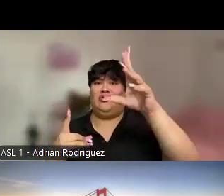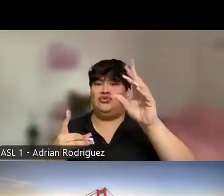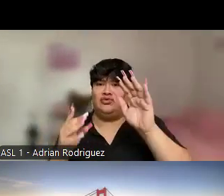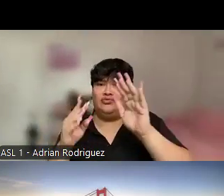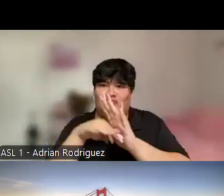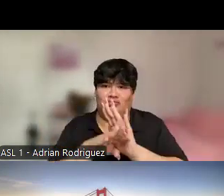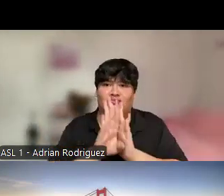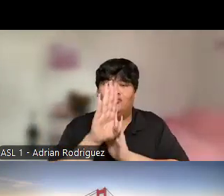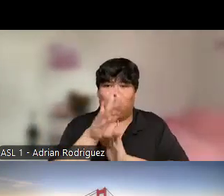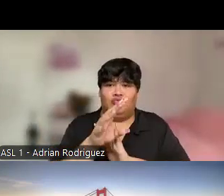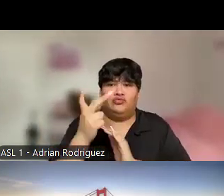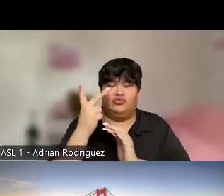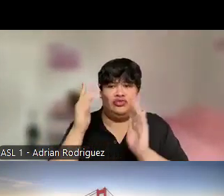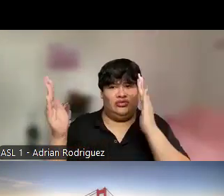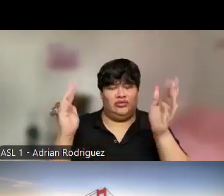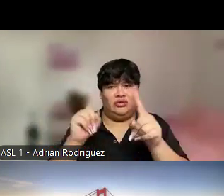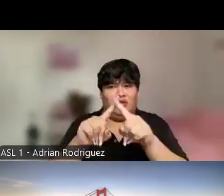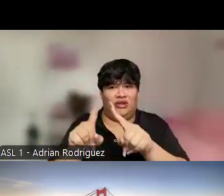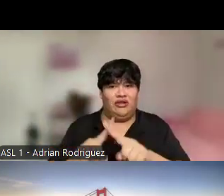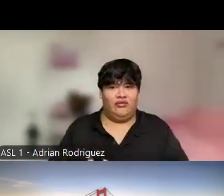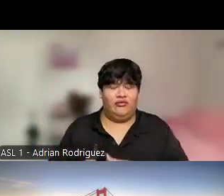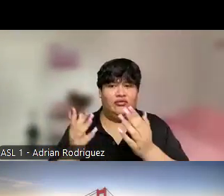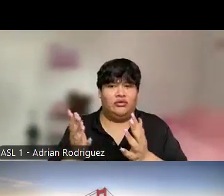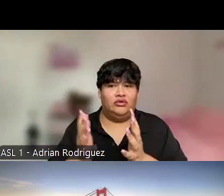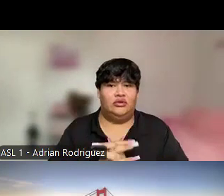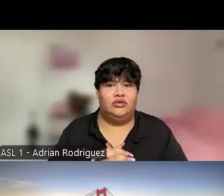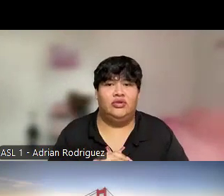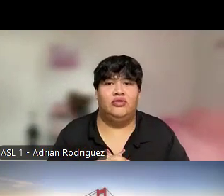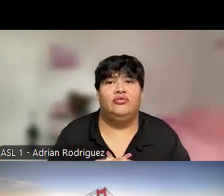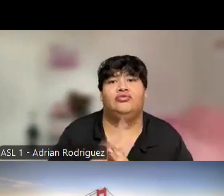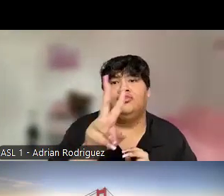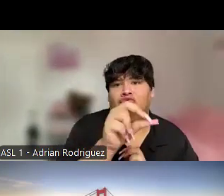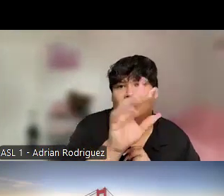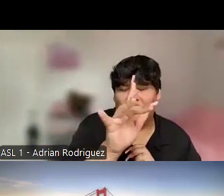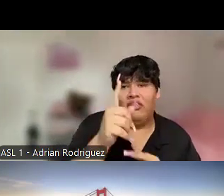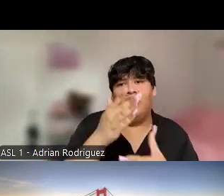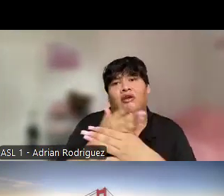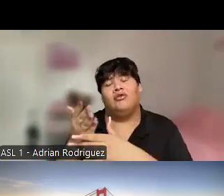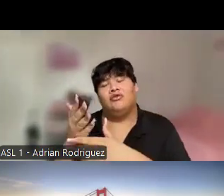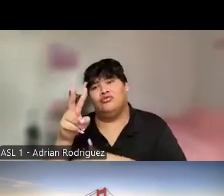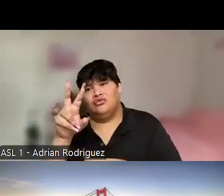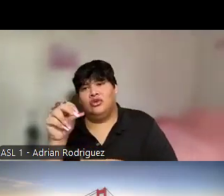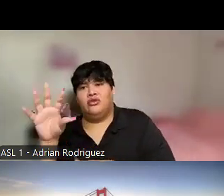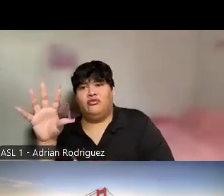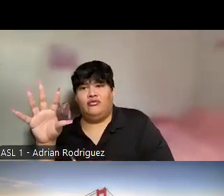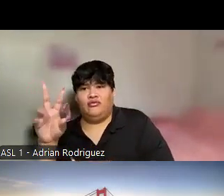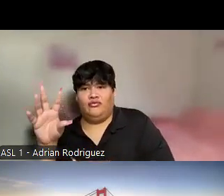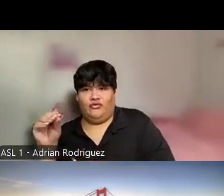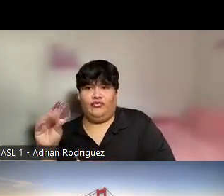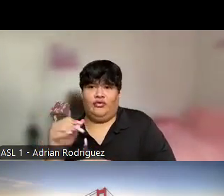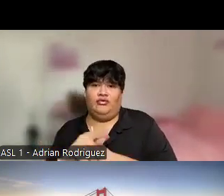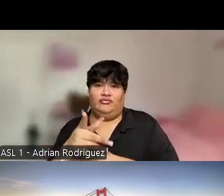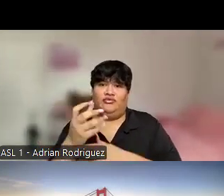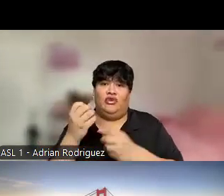18% increase, a 194,000 in 2025 to 229,000 cases